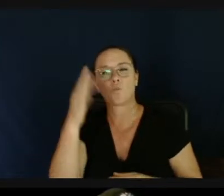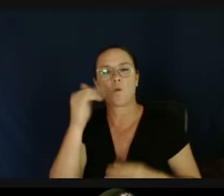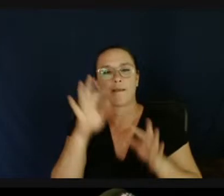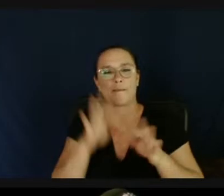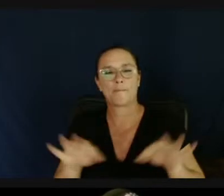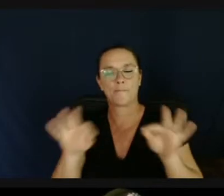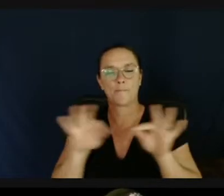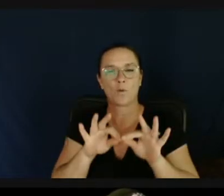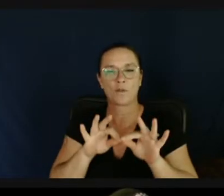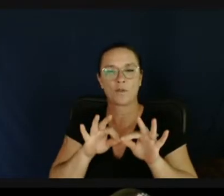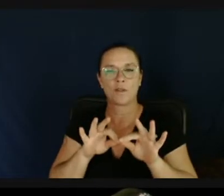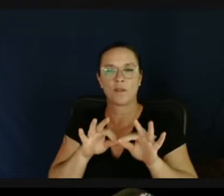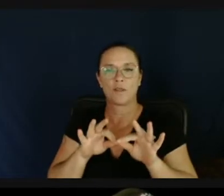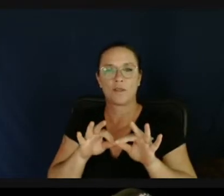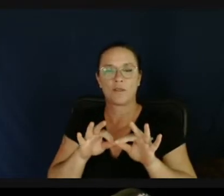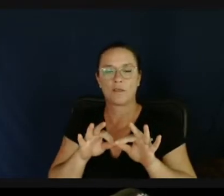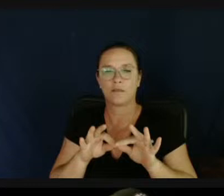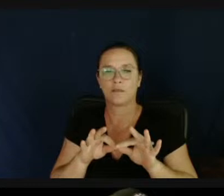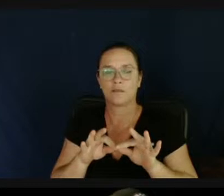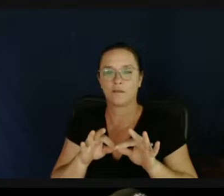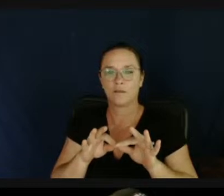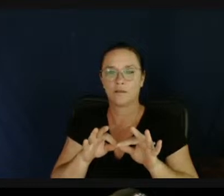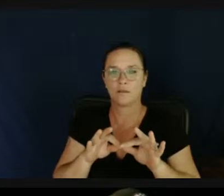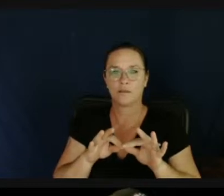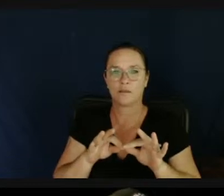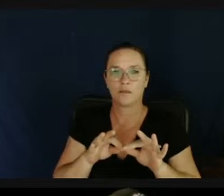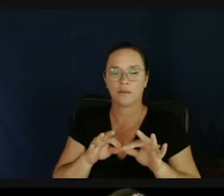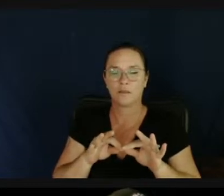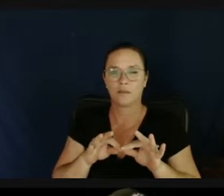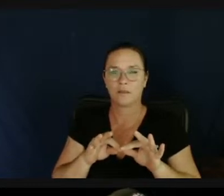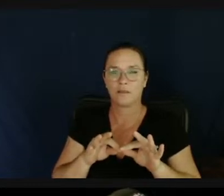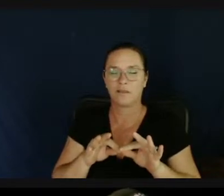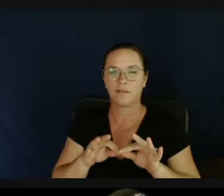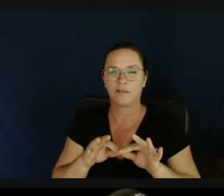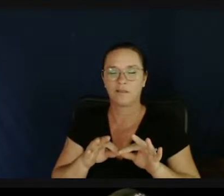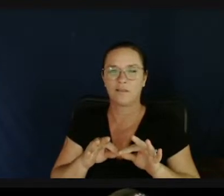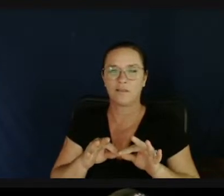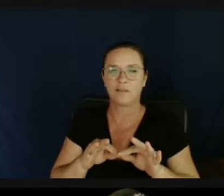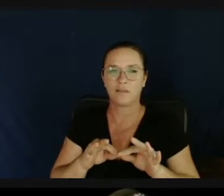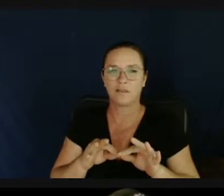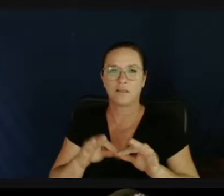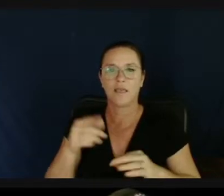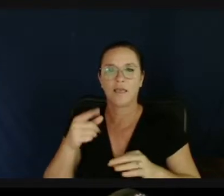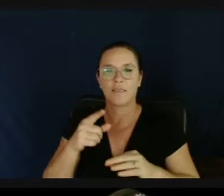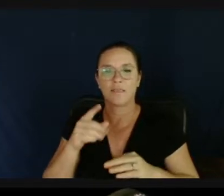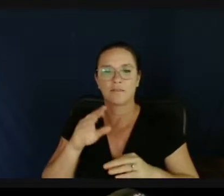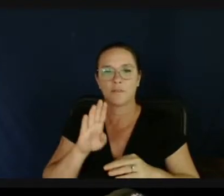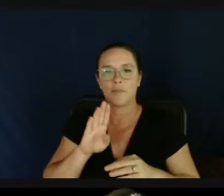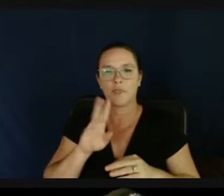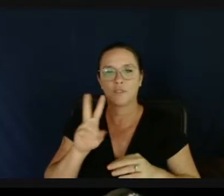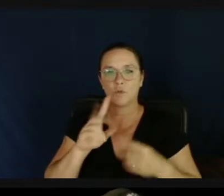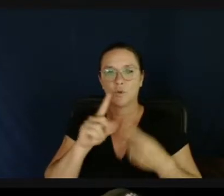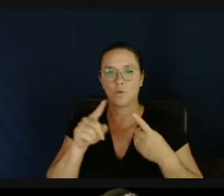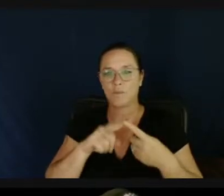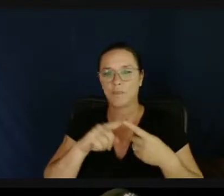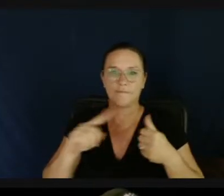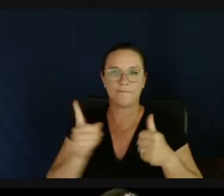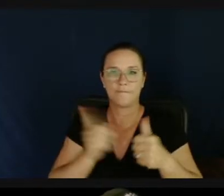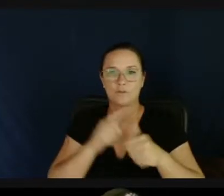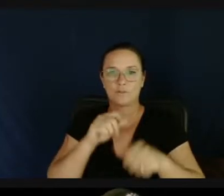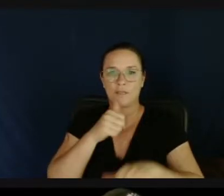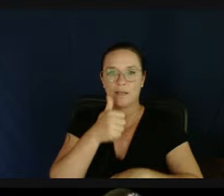but here is the B2 camera back from when it was first installed and